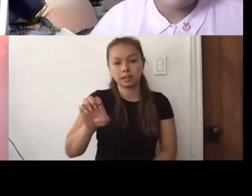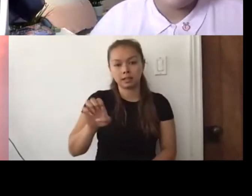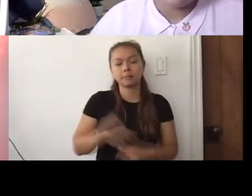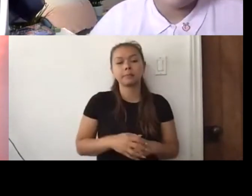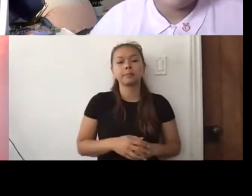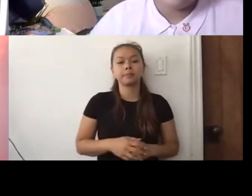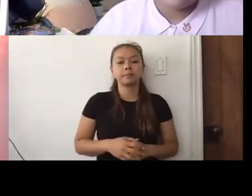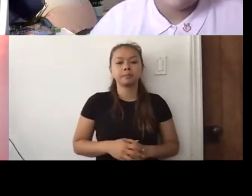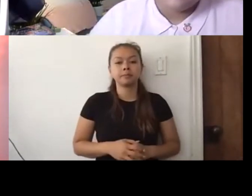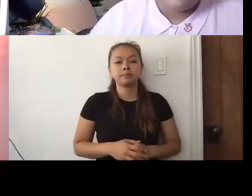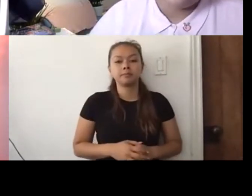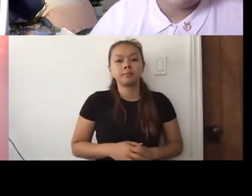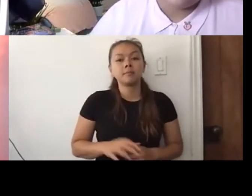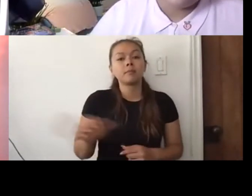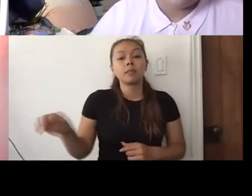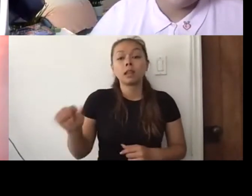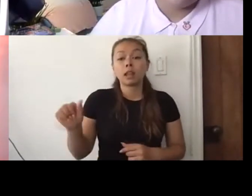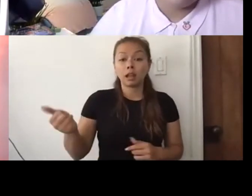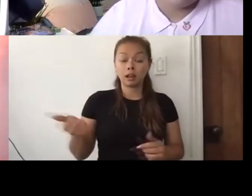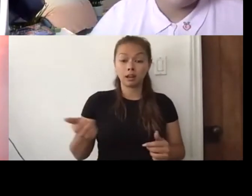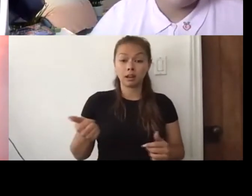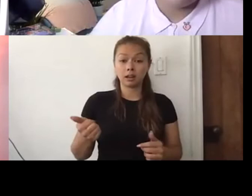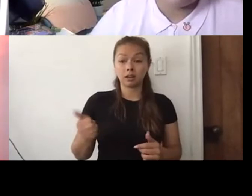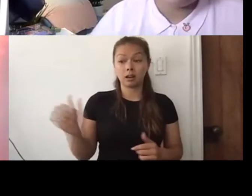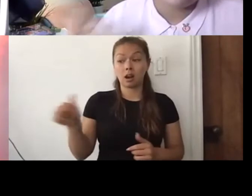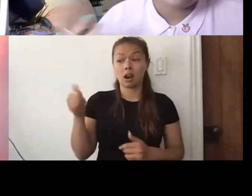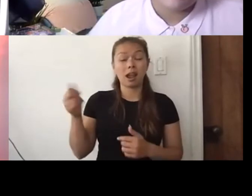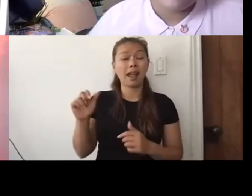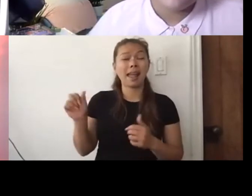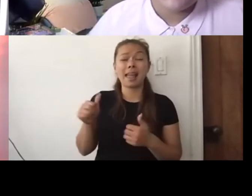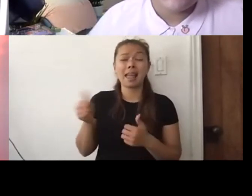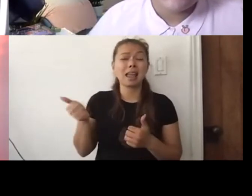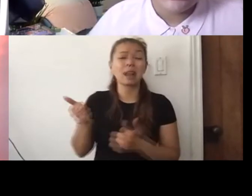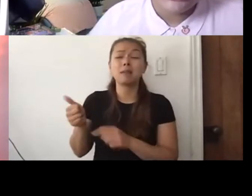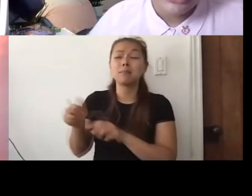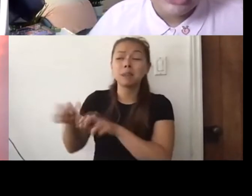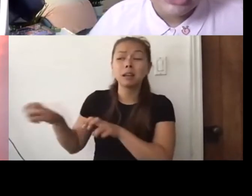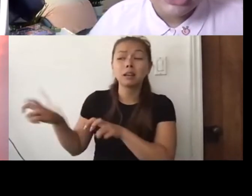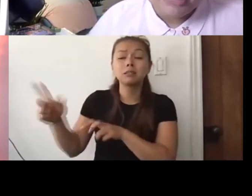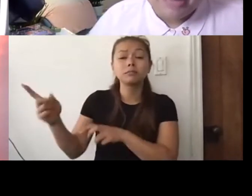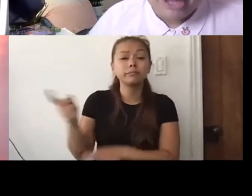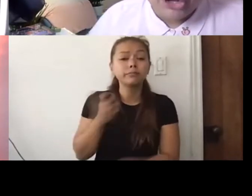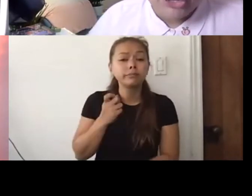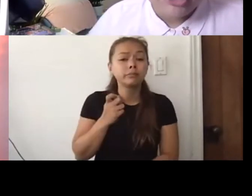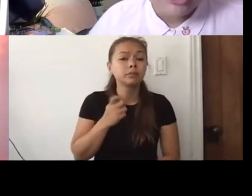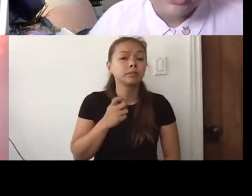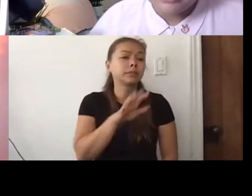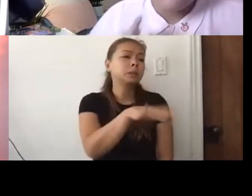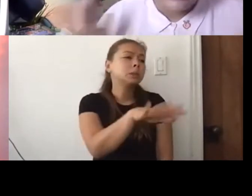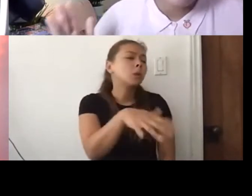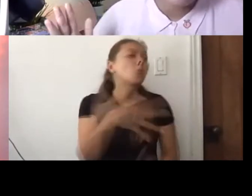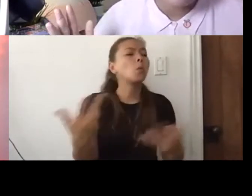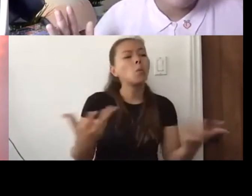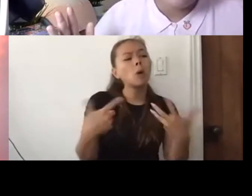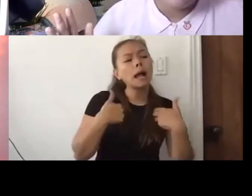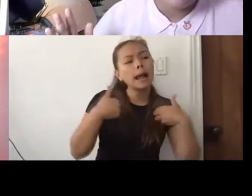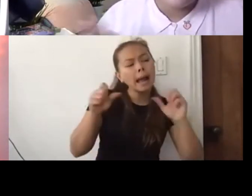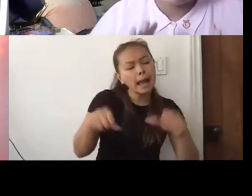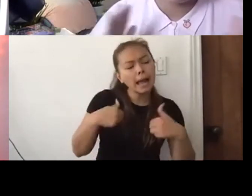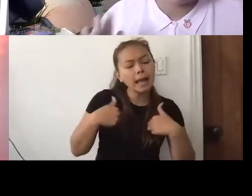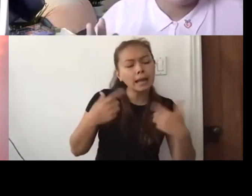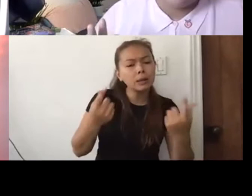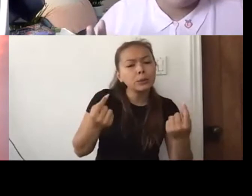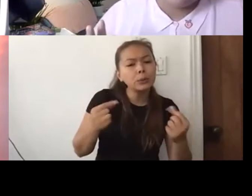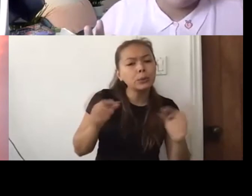good intentions, here's yet another question. Okay, but what can I do to be better? Just like valid,